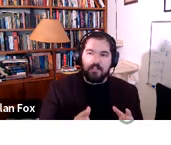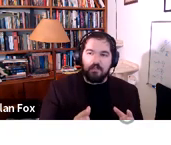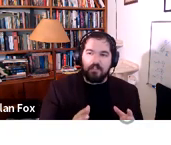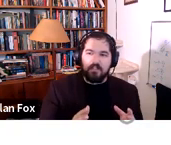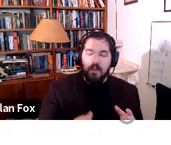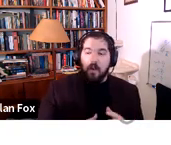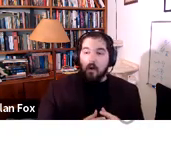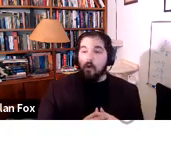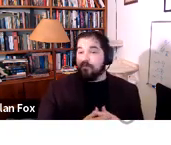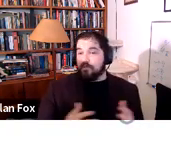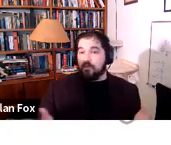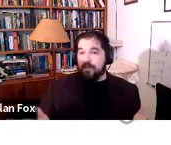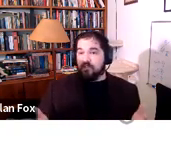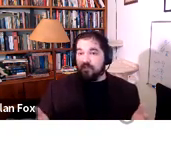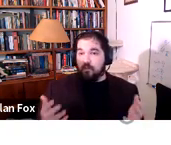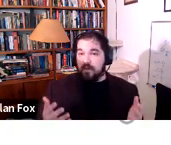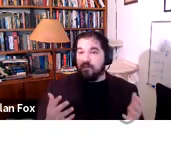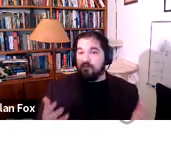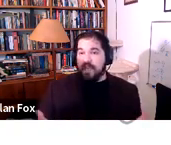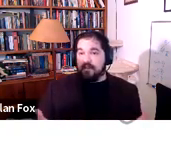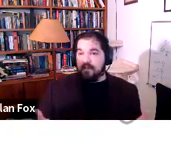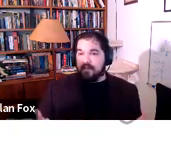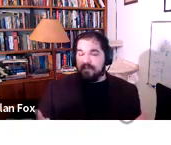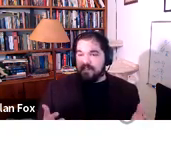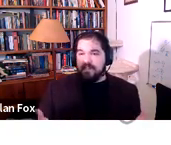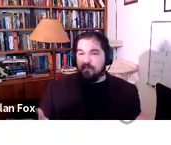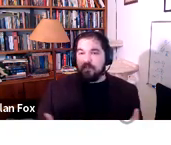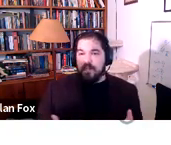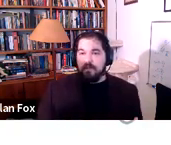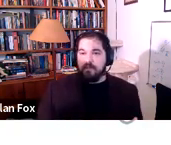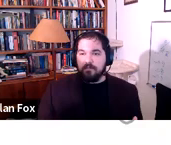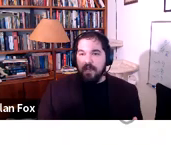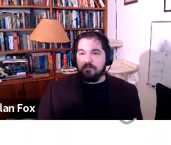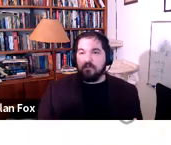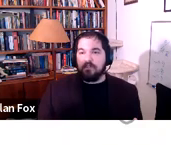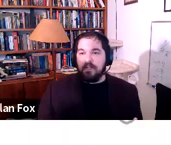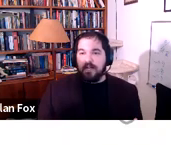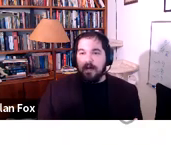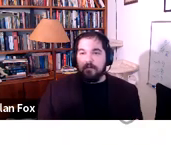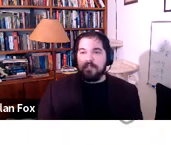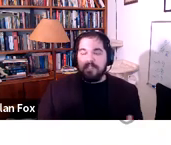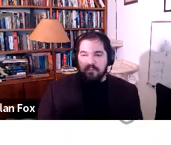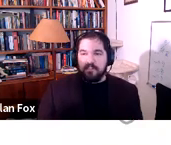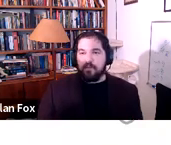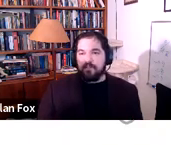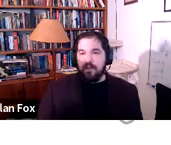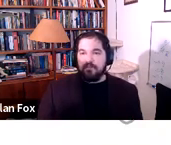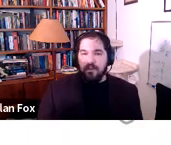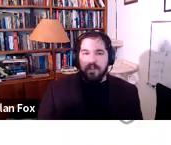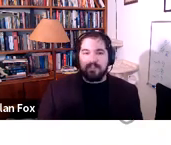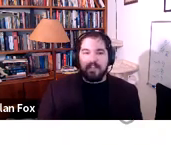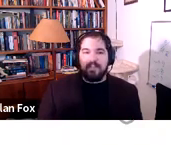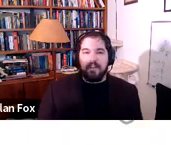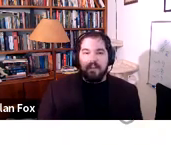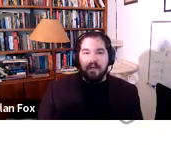kinds of disabilities, or if you just want to make sure that whatever you make is accessible to as many people as possible, definitely reach out.